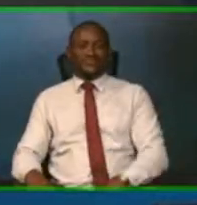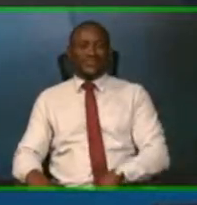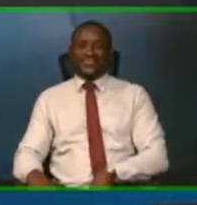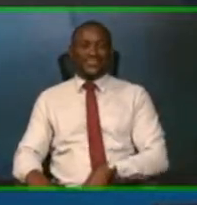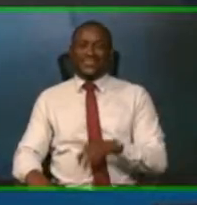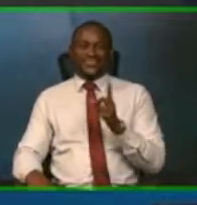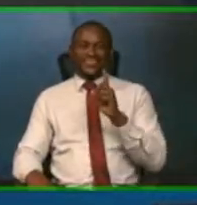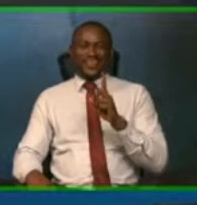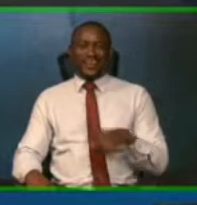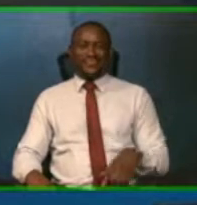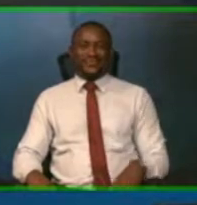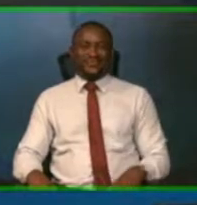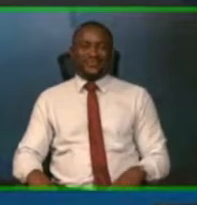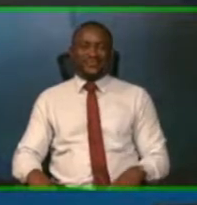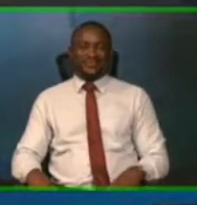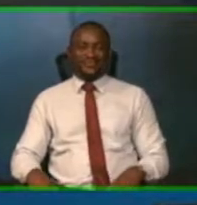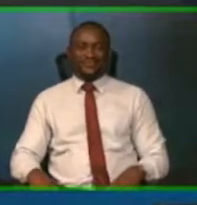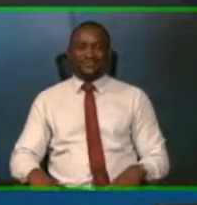me.